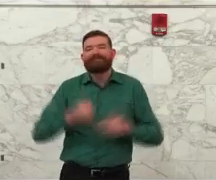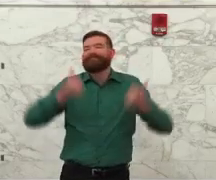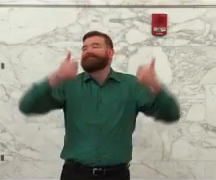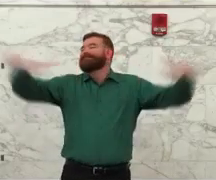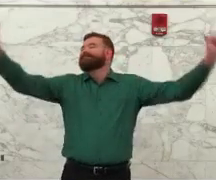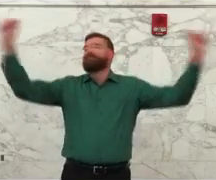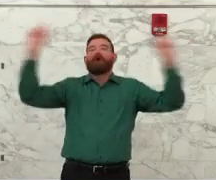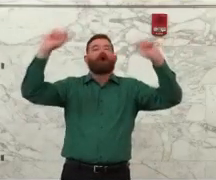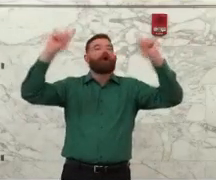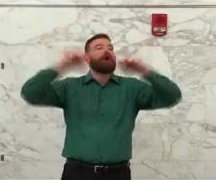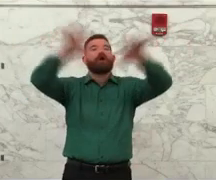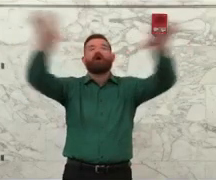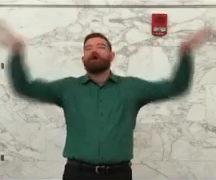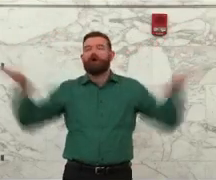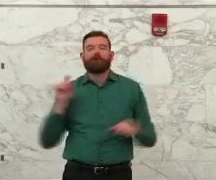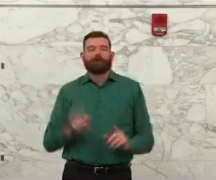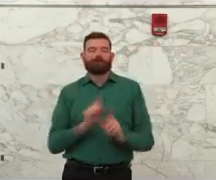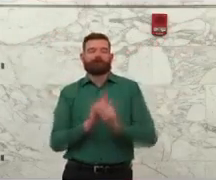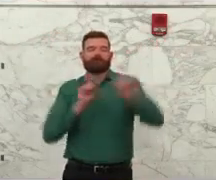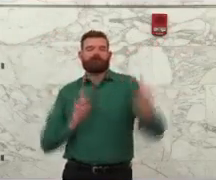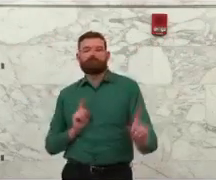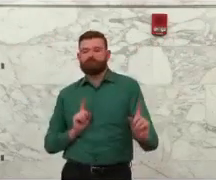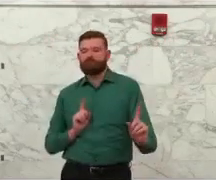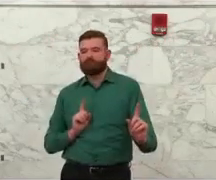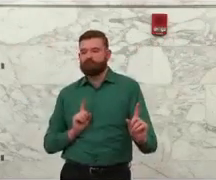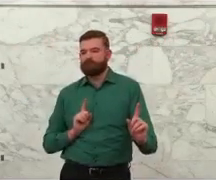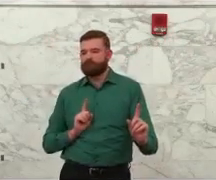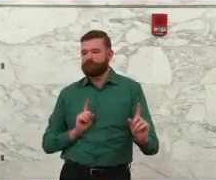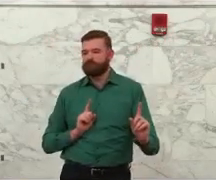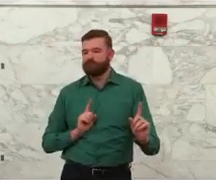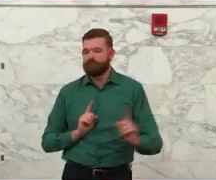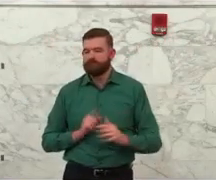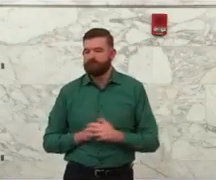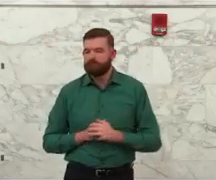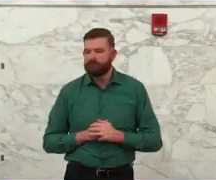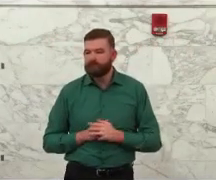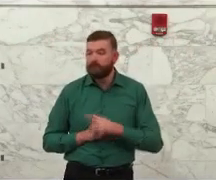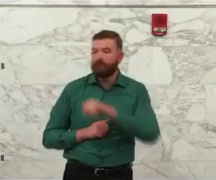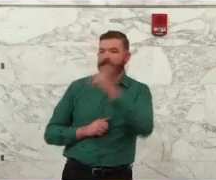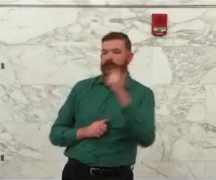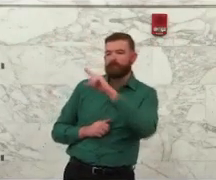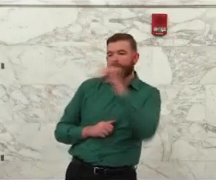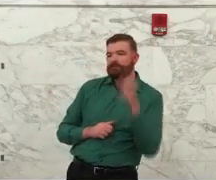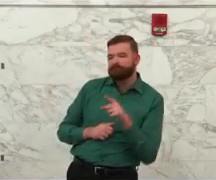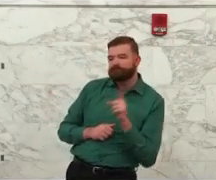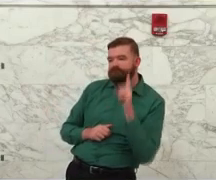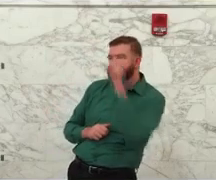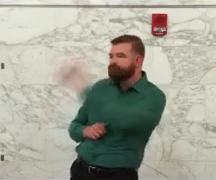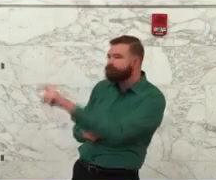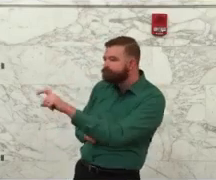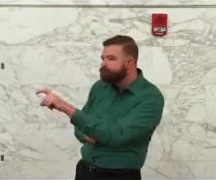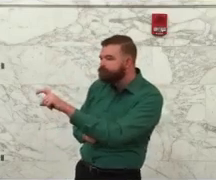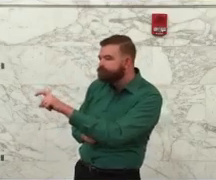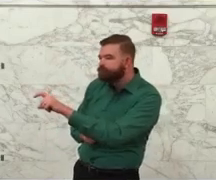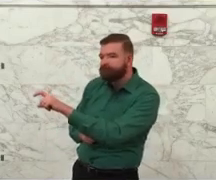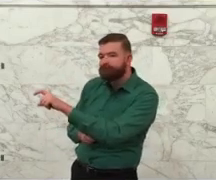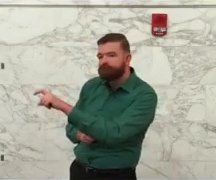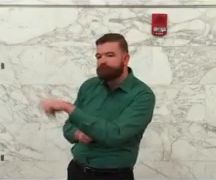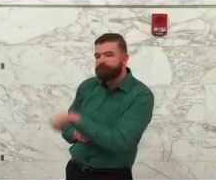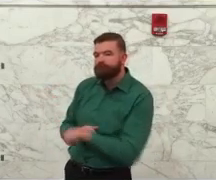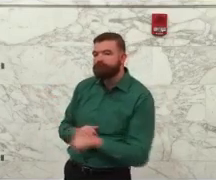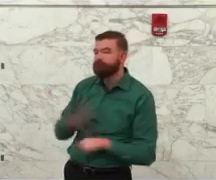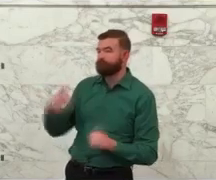over, do you have a question, ma'am? Go to the back, Dante, and then we'll come to you, Brent. Thank you. Thank you, Governor. Lucy Yang with Channel 7.